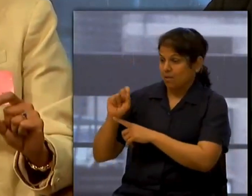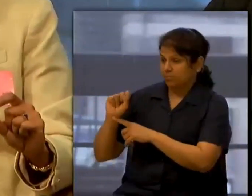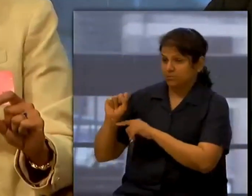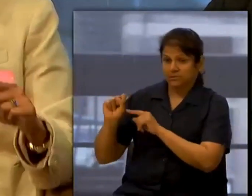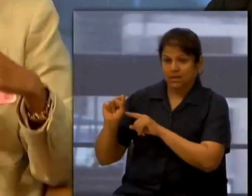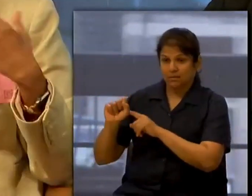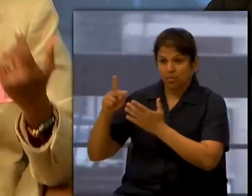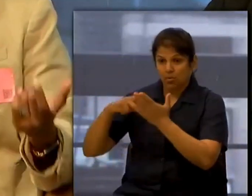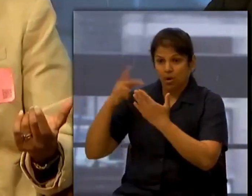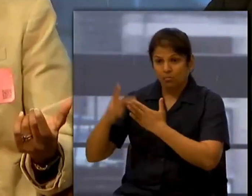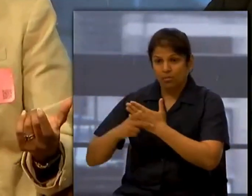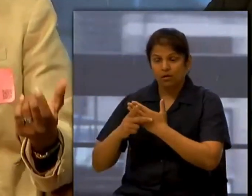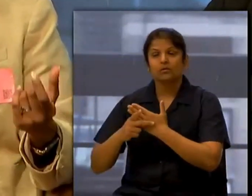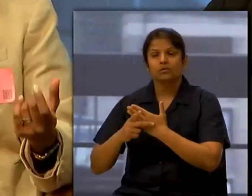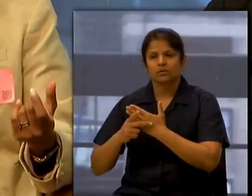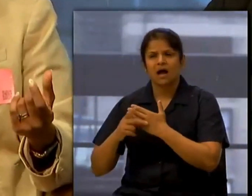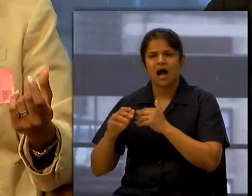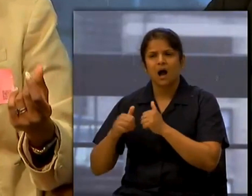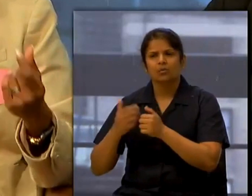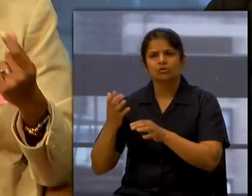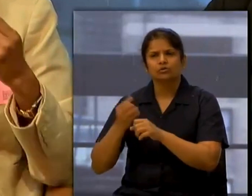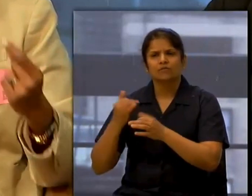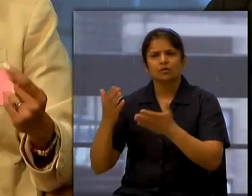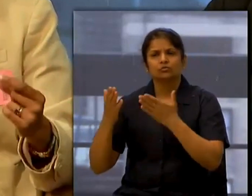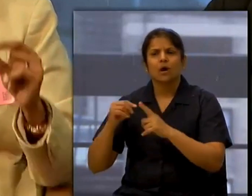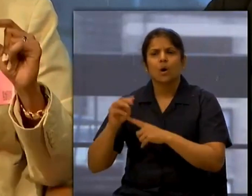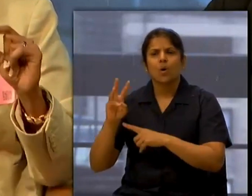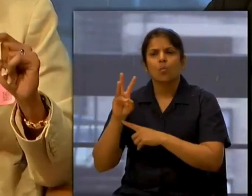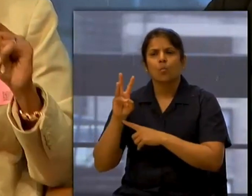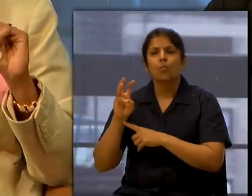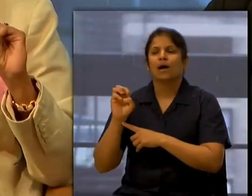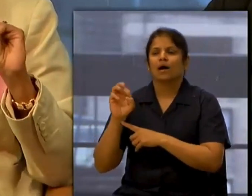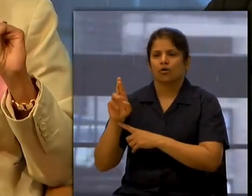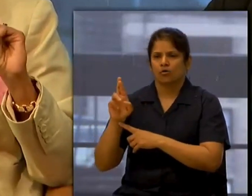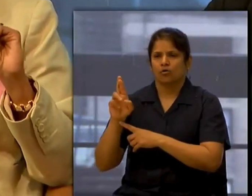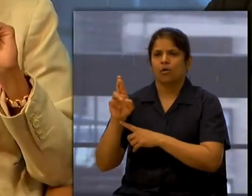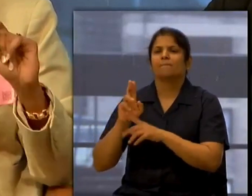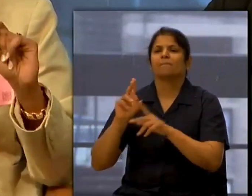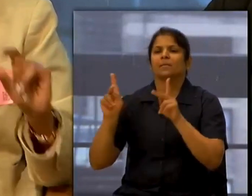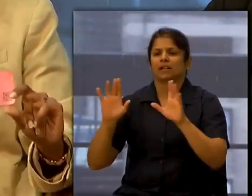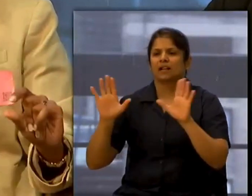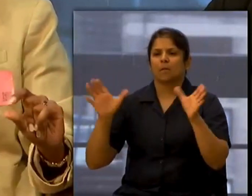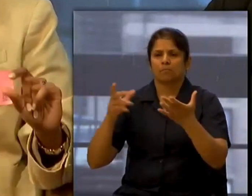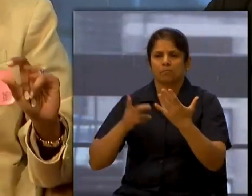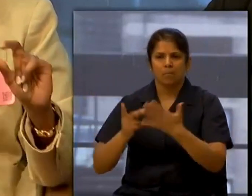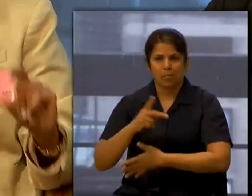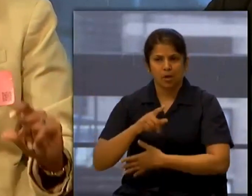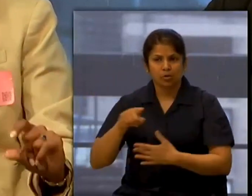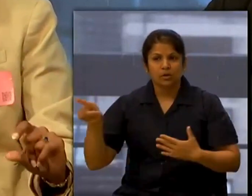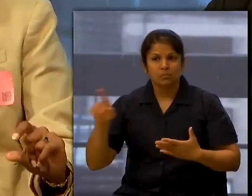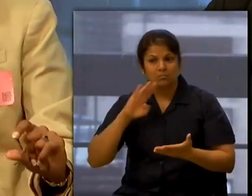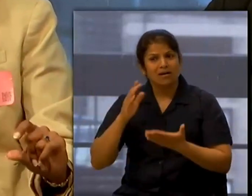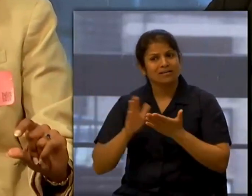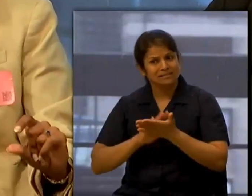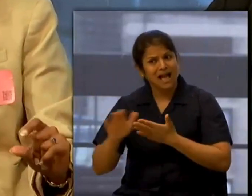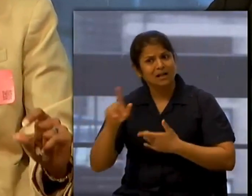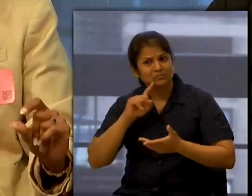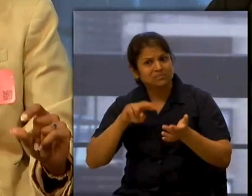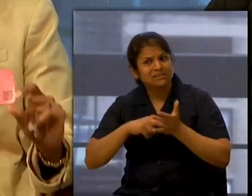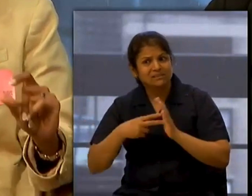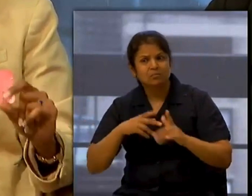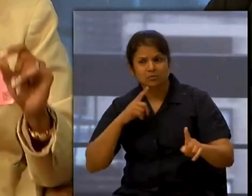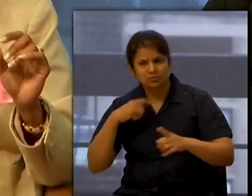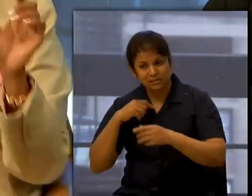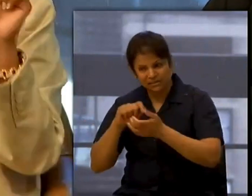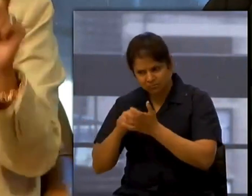population, which is great in the sense that certain services can be sort of tailor-made for a particular population. But of